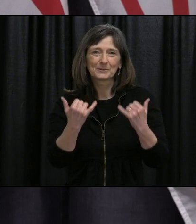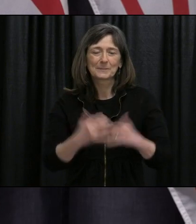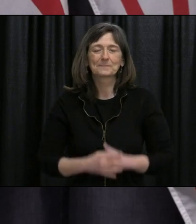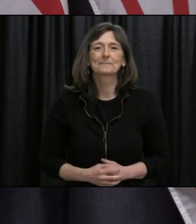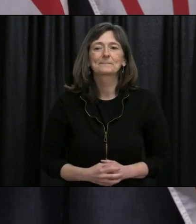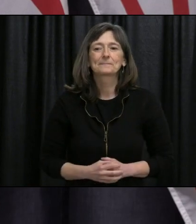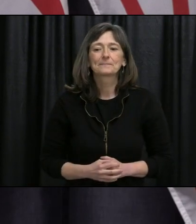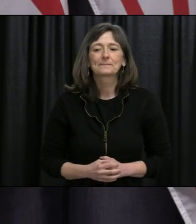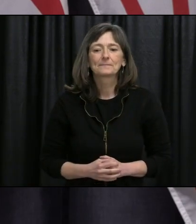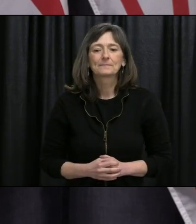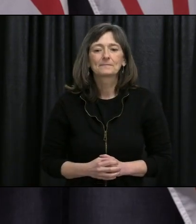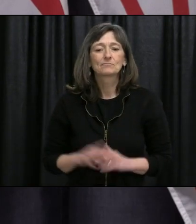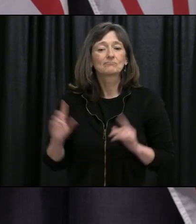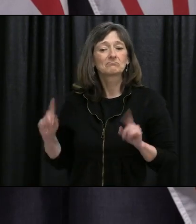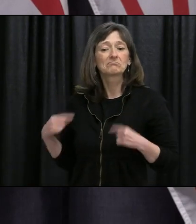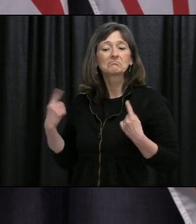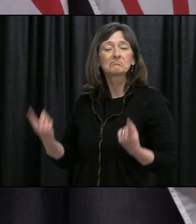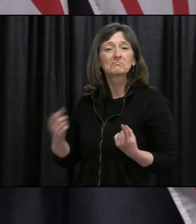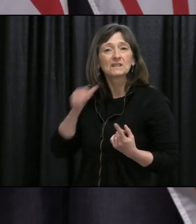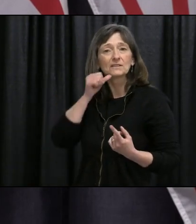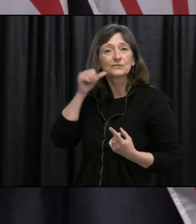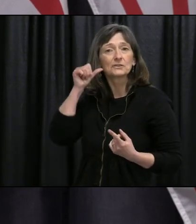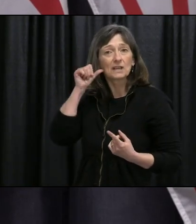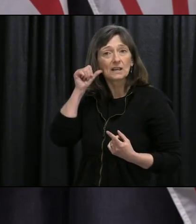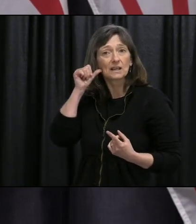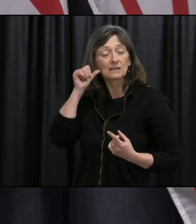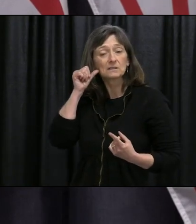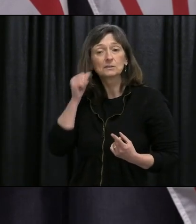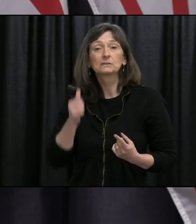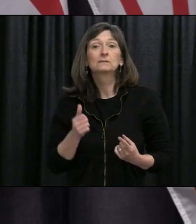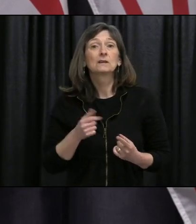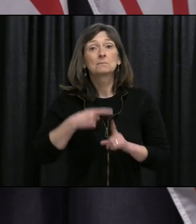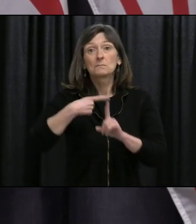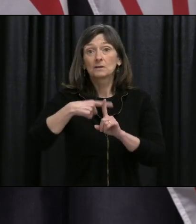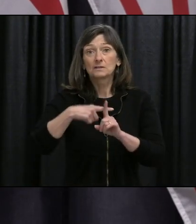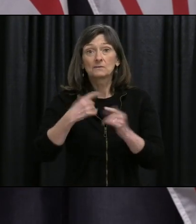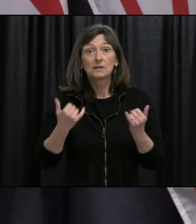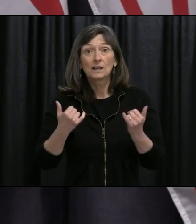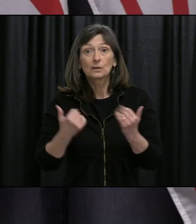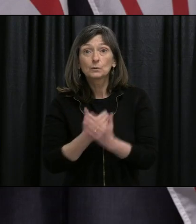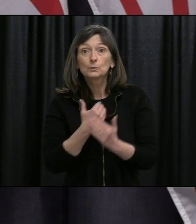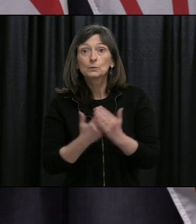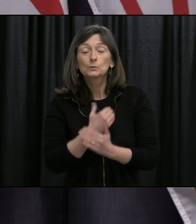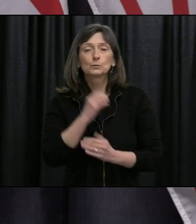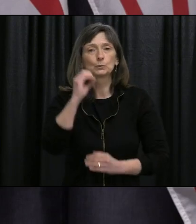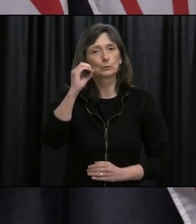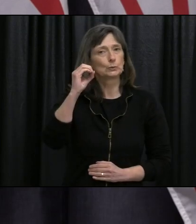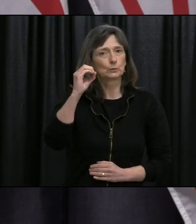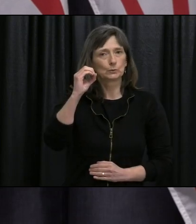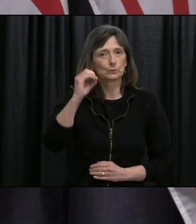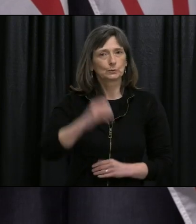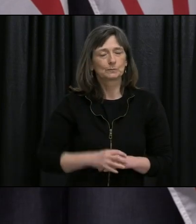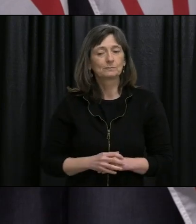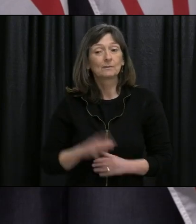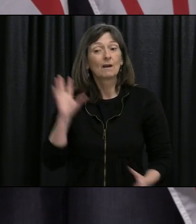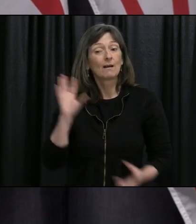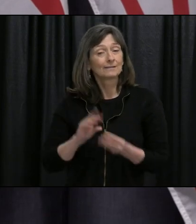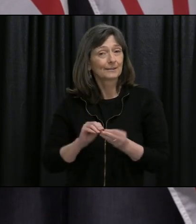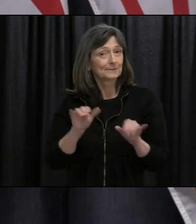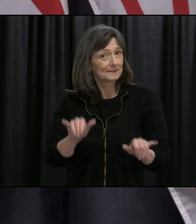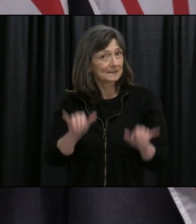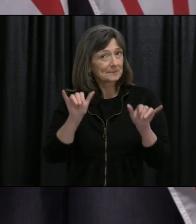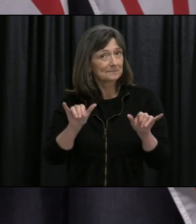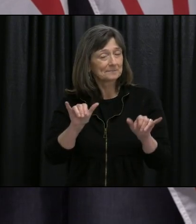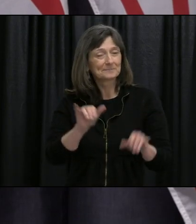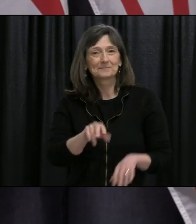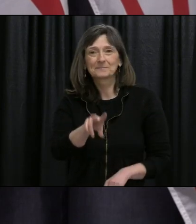today. Since the media availability yesterday, we have no new positive cases in the province. So the total number remains